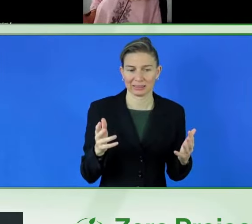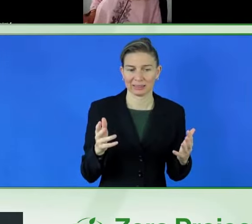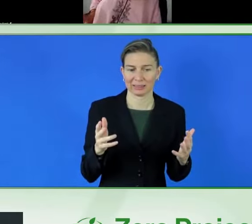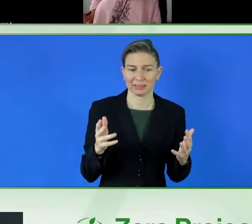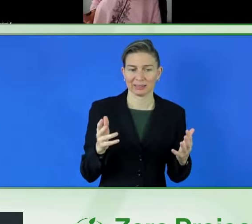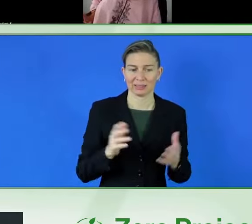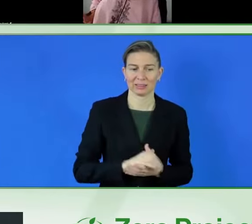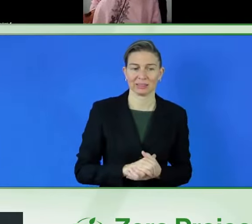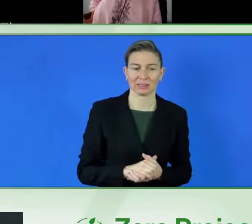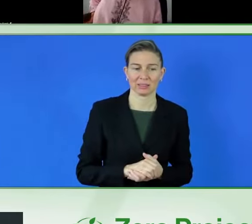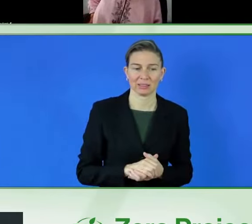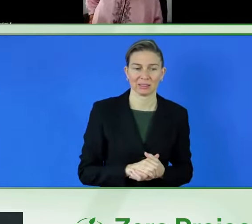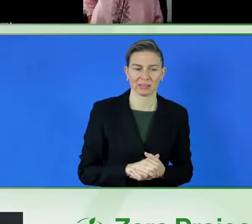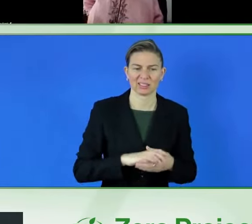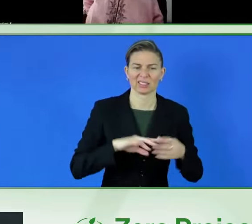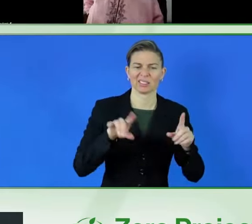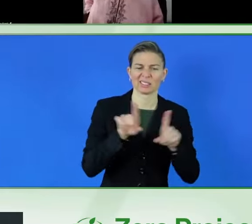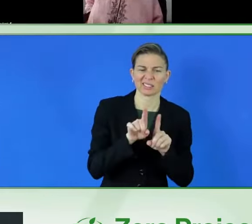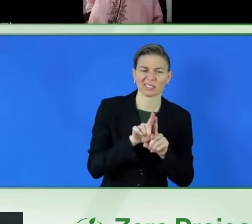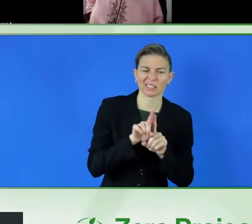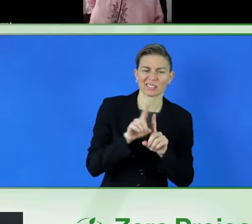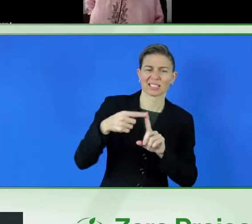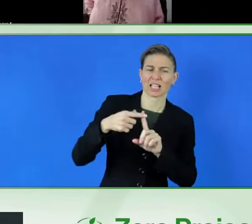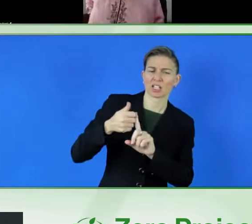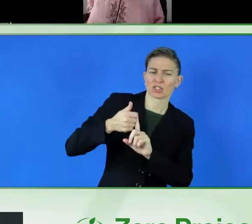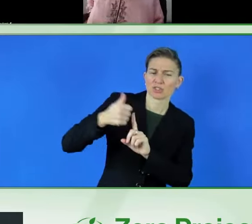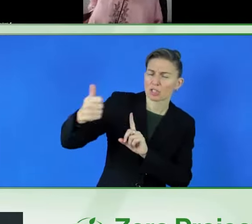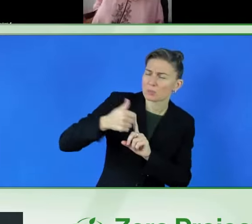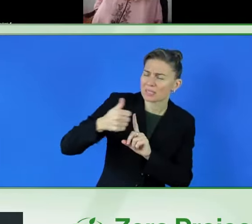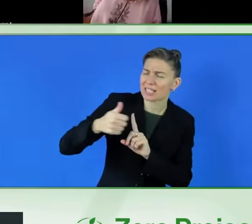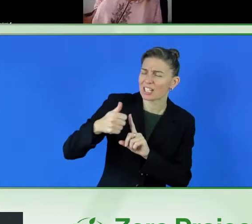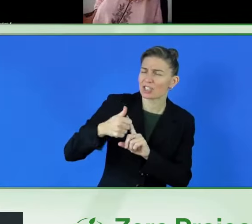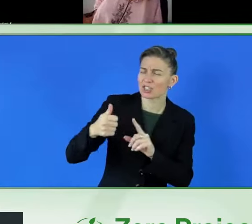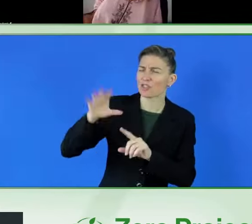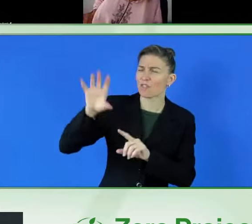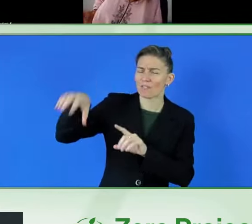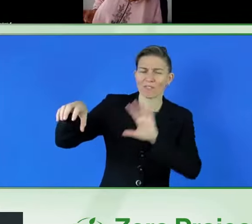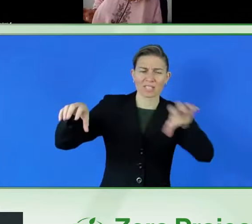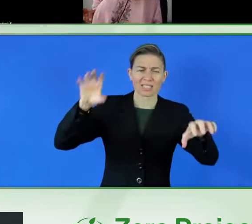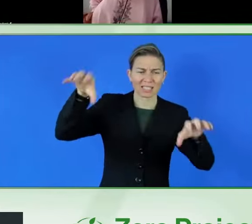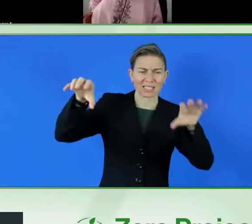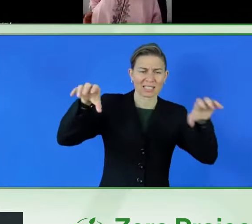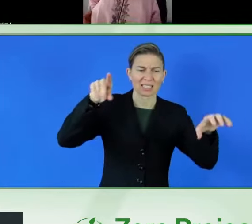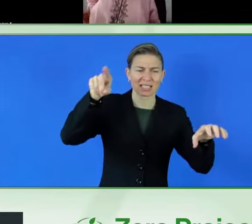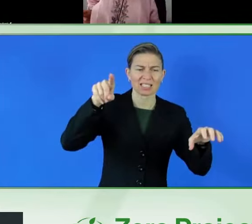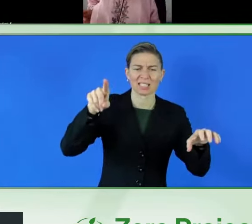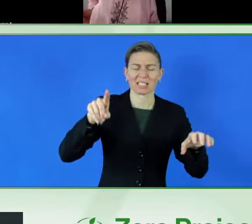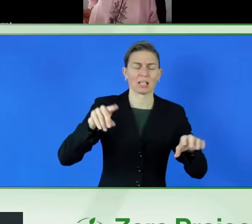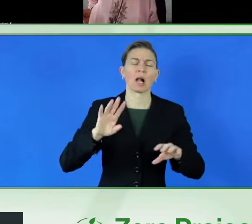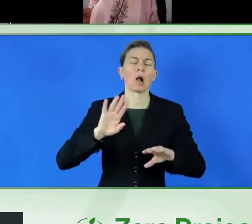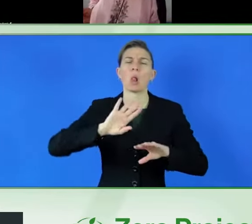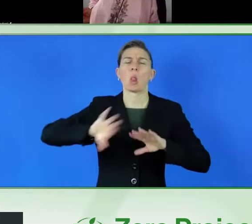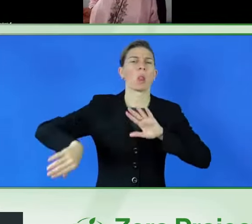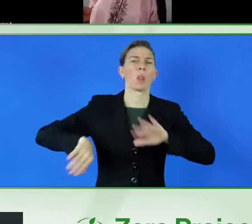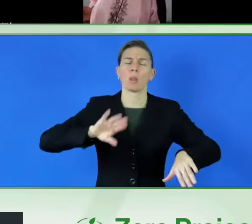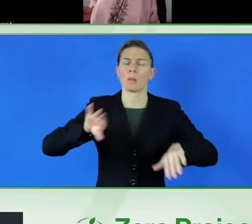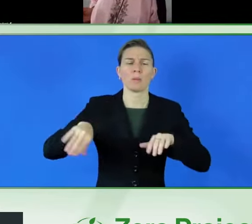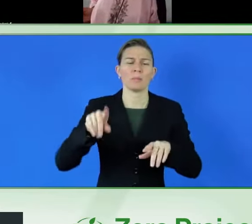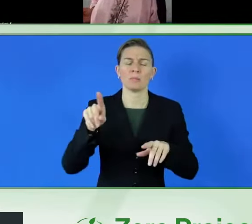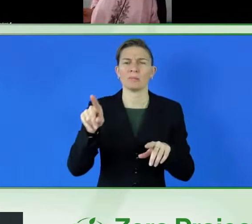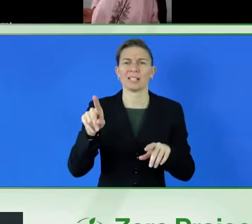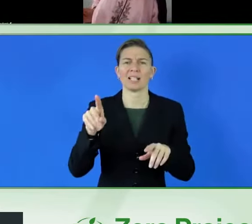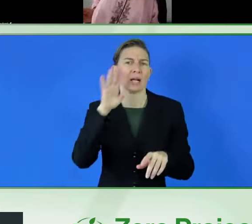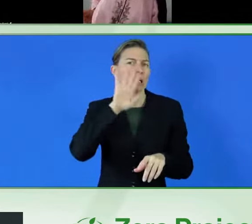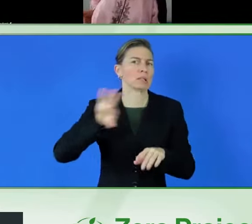facilities. Offers encouragement on payment. A